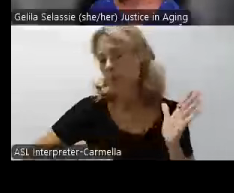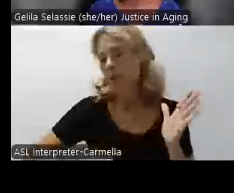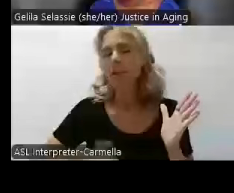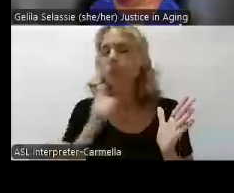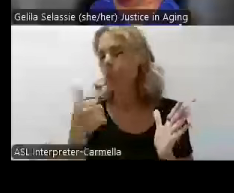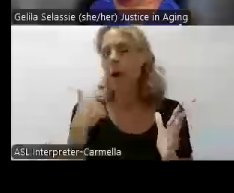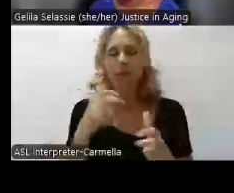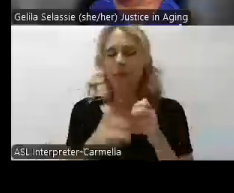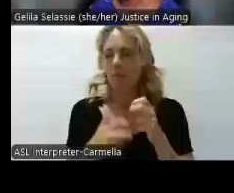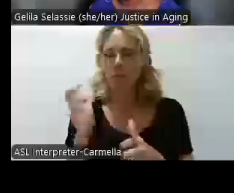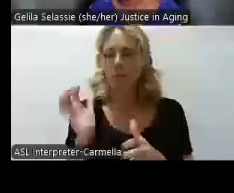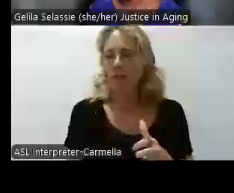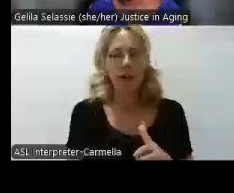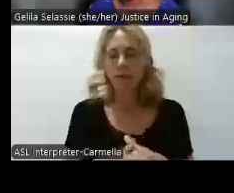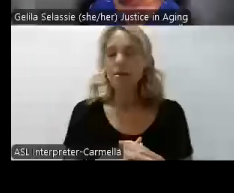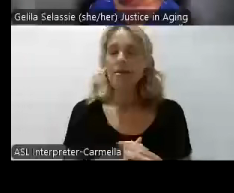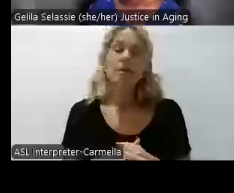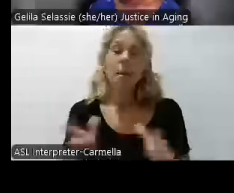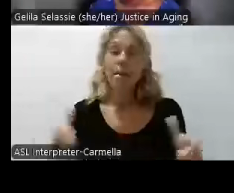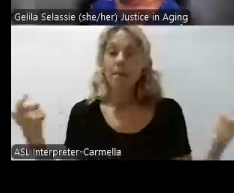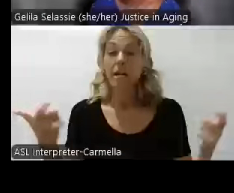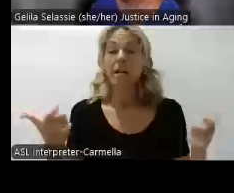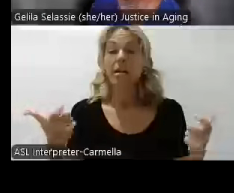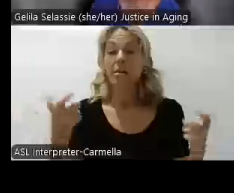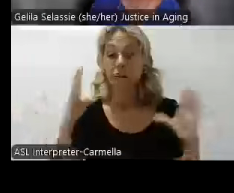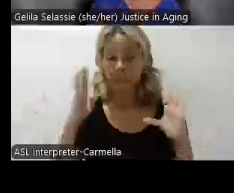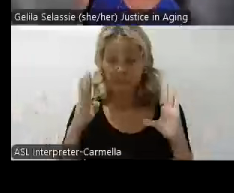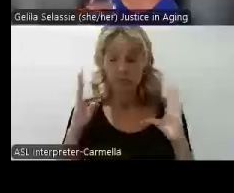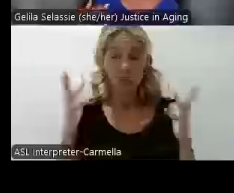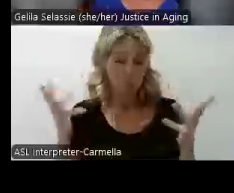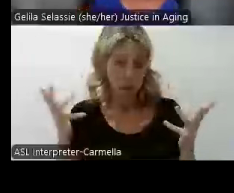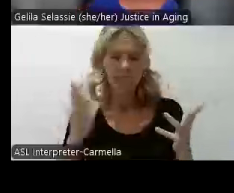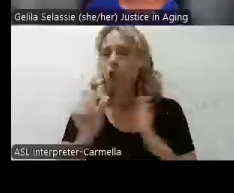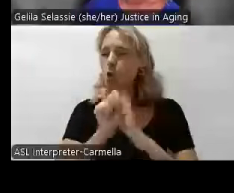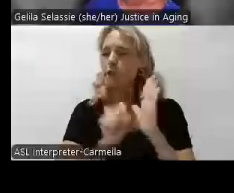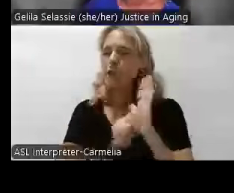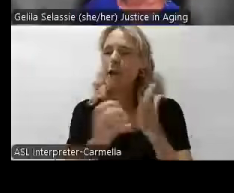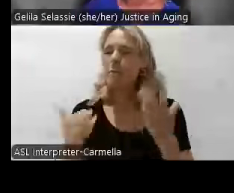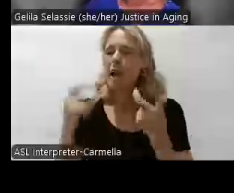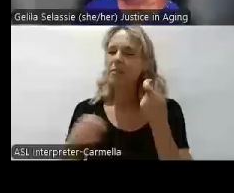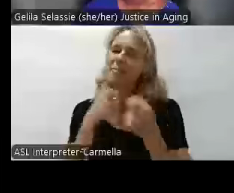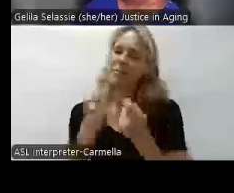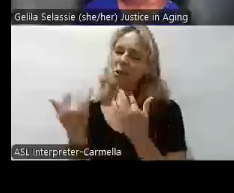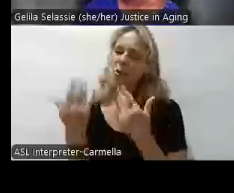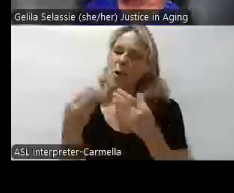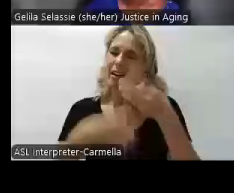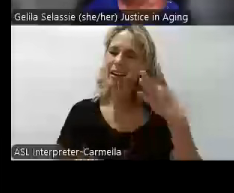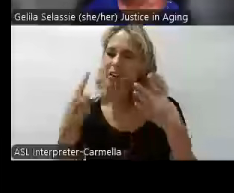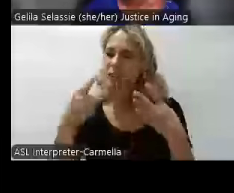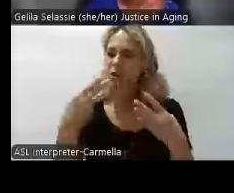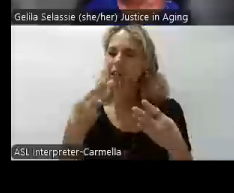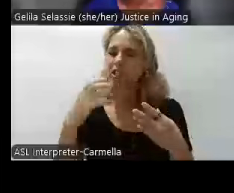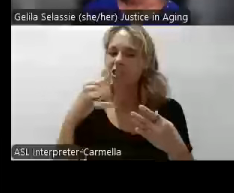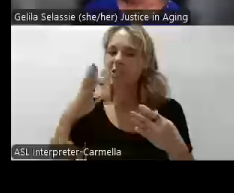that problem. One big thing to note is, your state may have particular waiting lists for certain HCBS